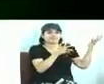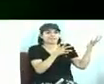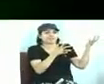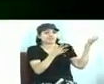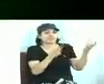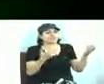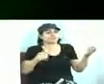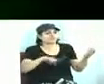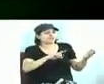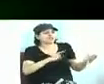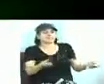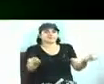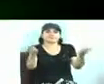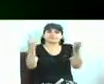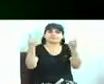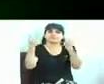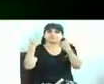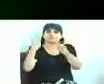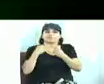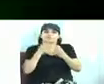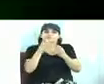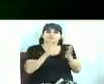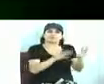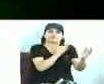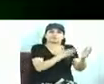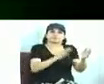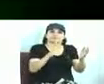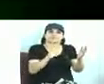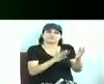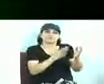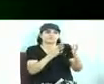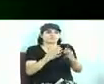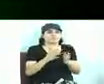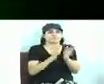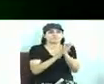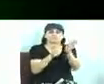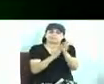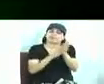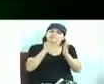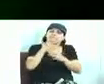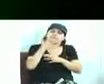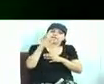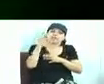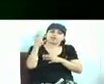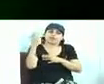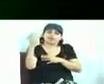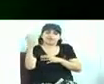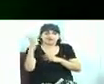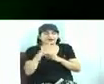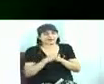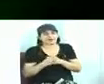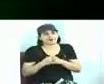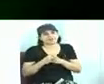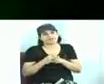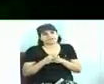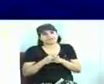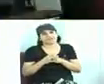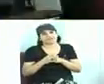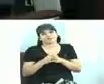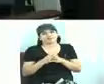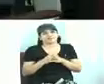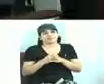us out. We've come today to sing our praises and shout.